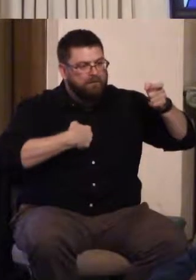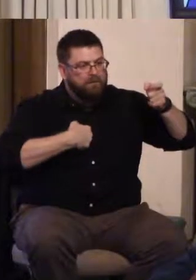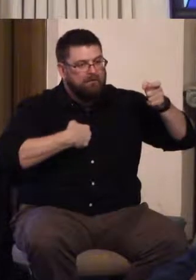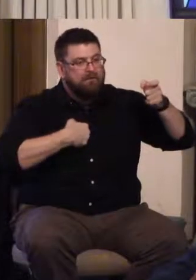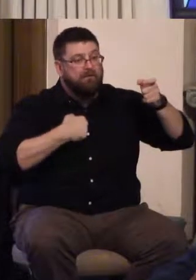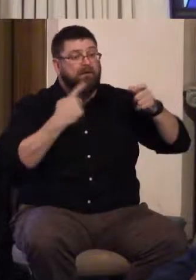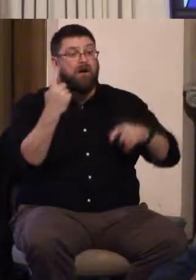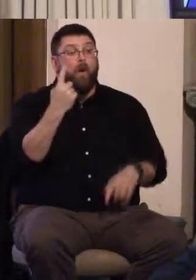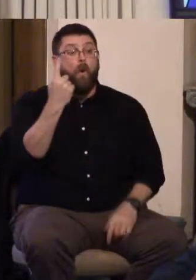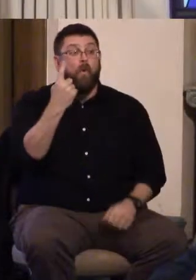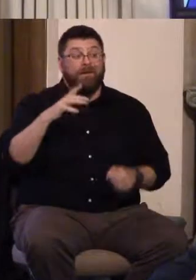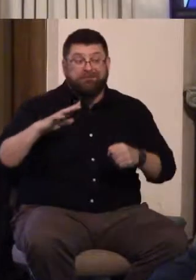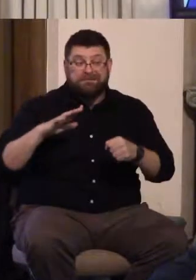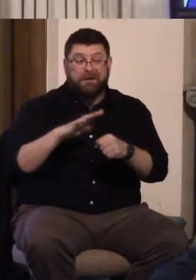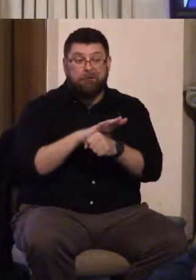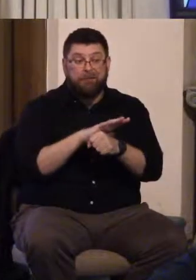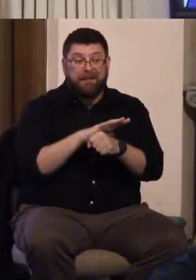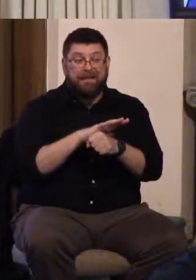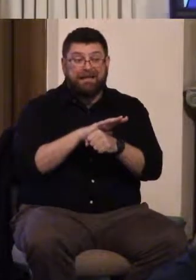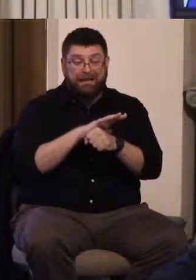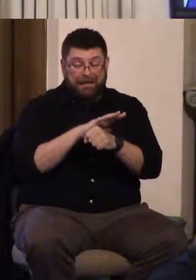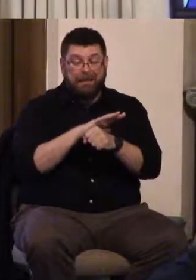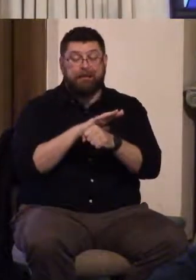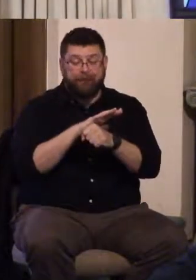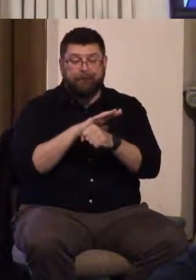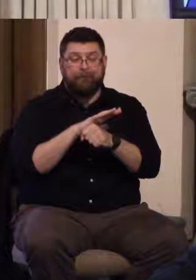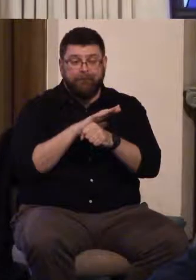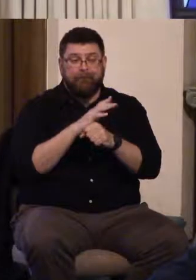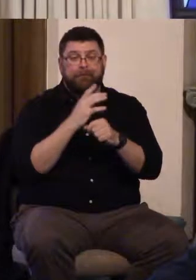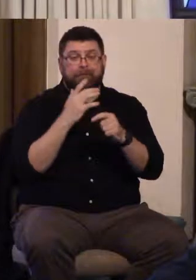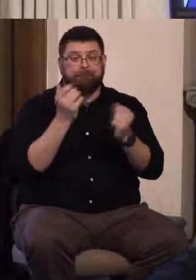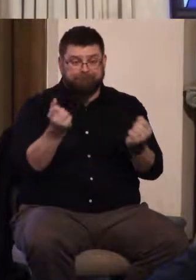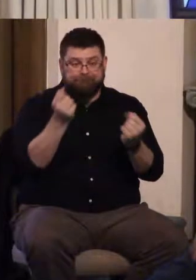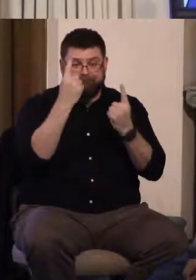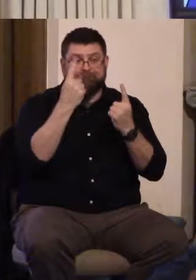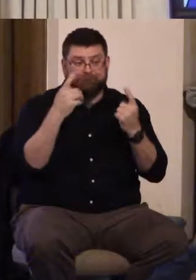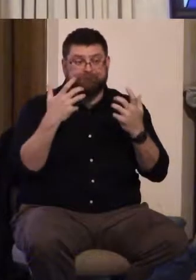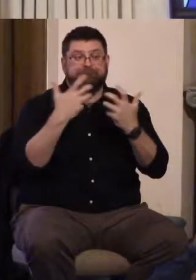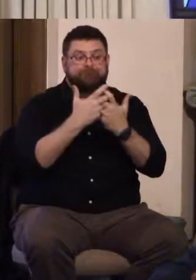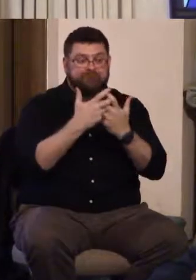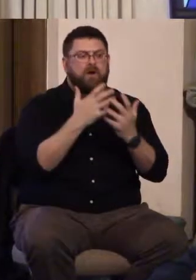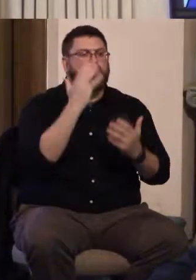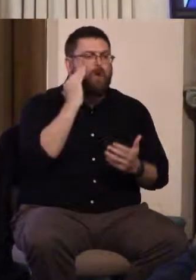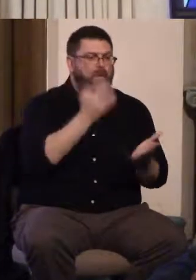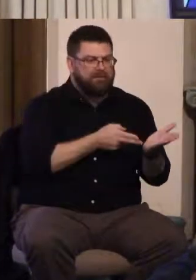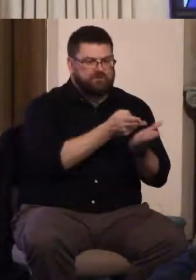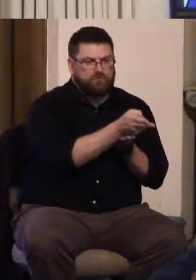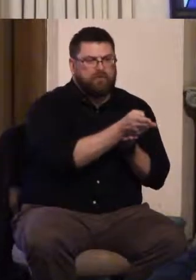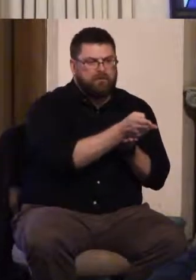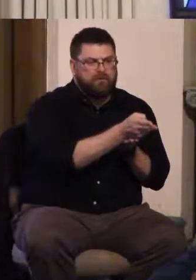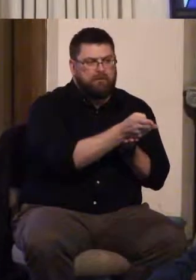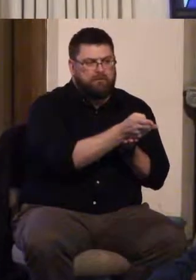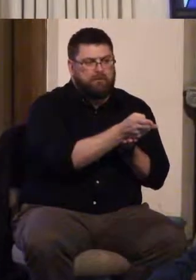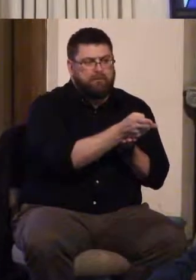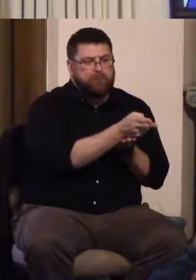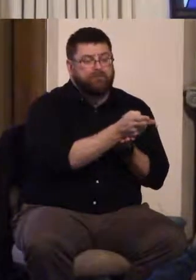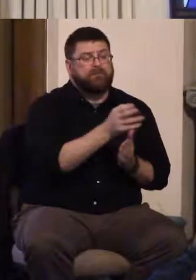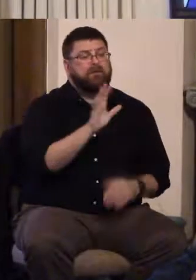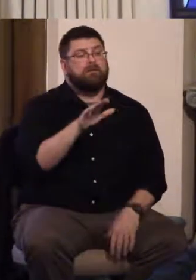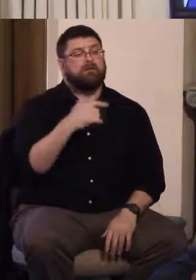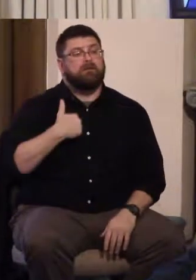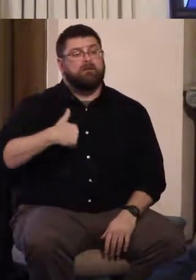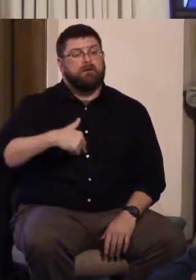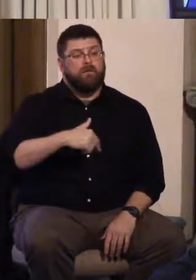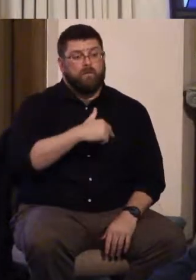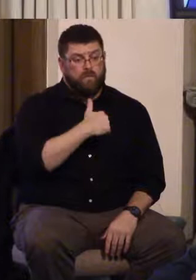it's completely on board, knowing the truth. When